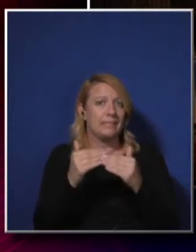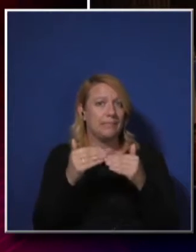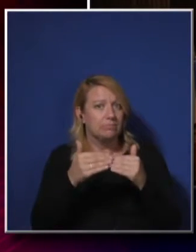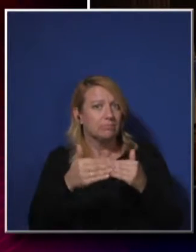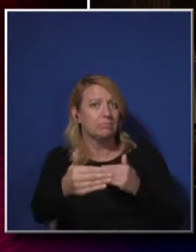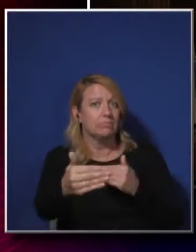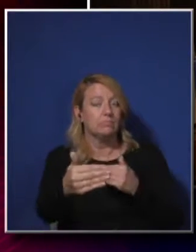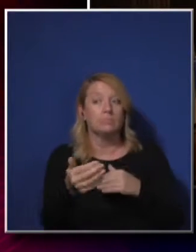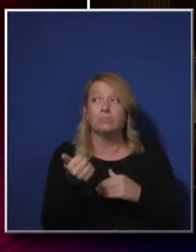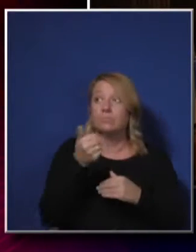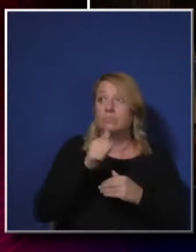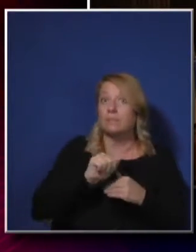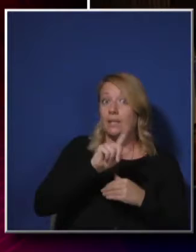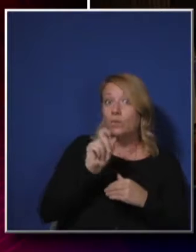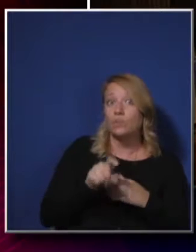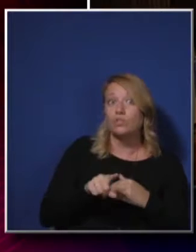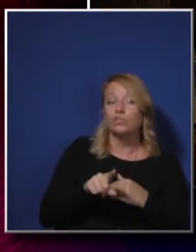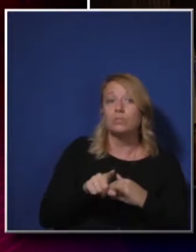Any questions?